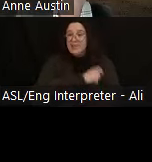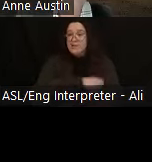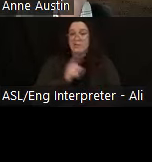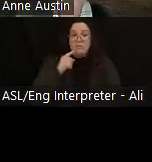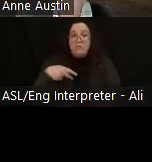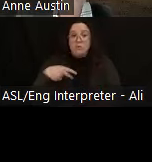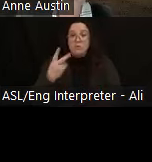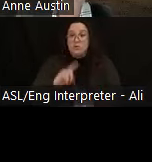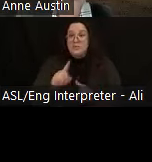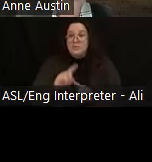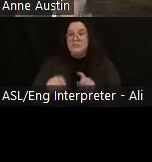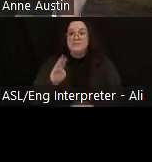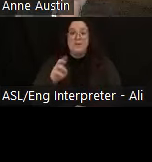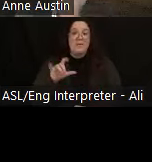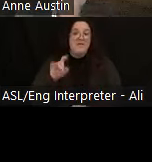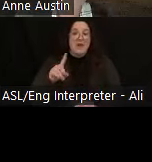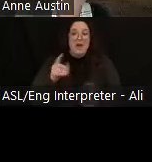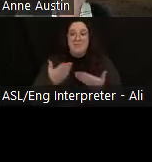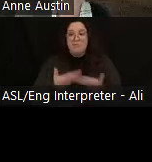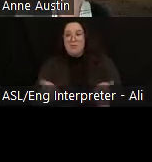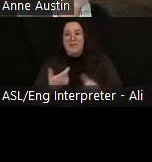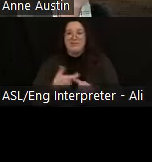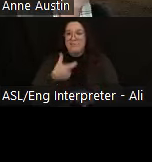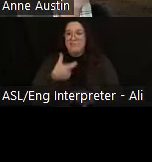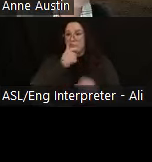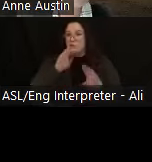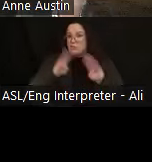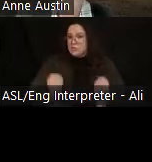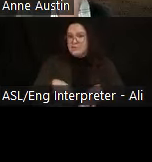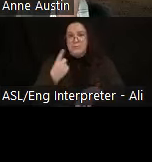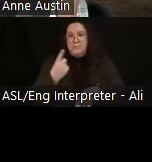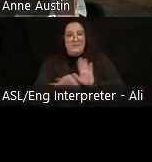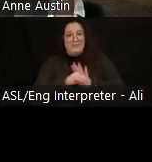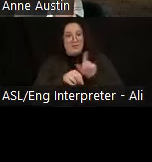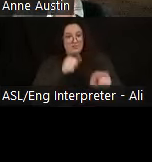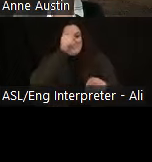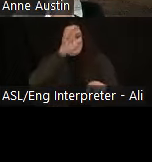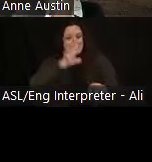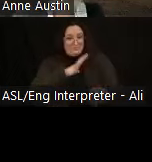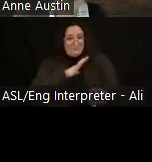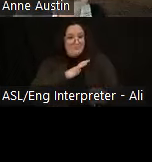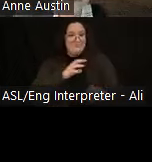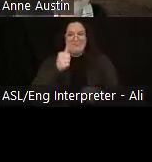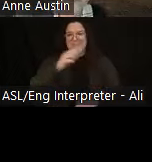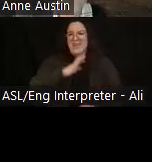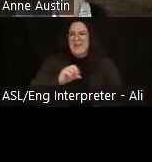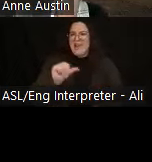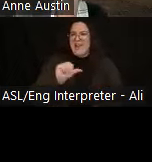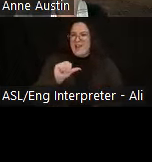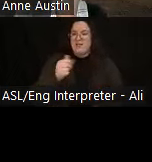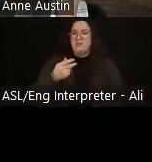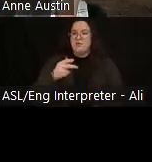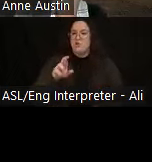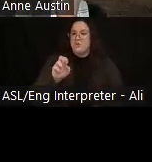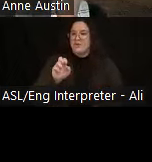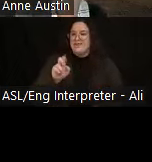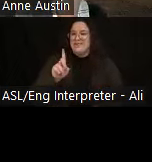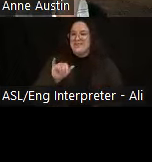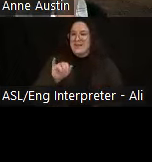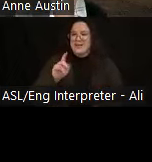from the British Museum. One was found on this individual, Gebelein Man A. He's a pre-dynastic man that's been